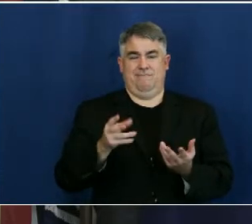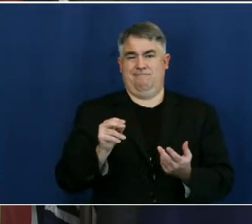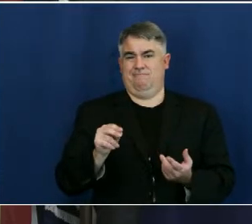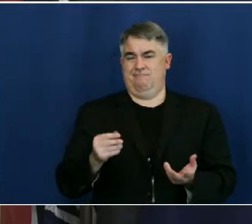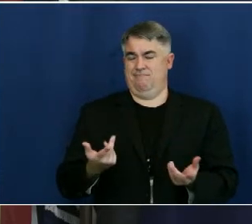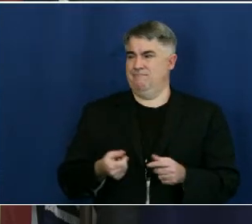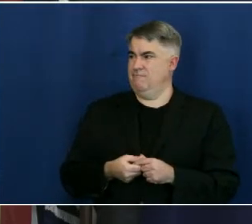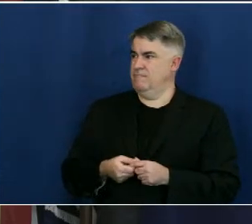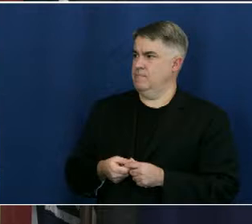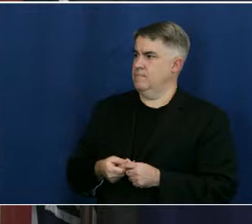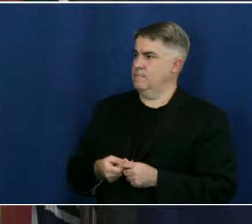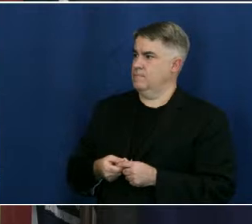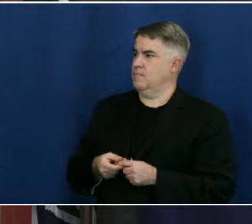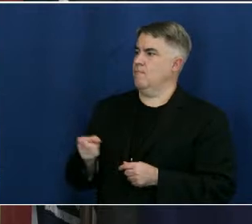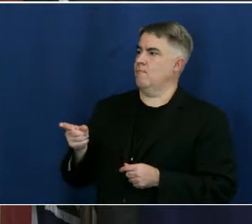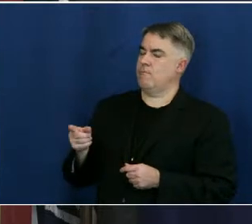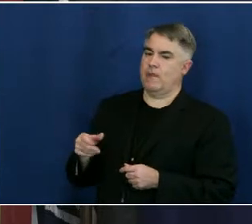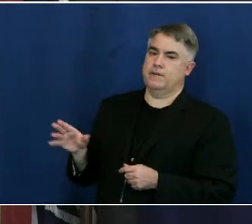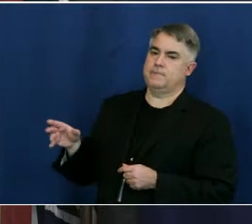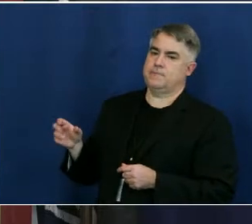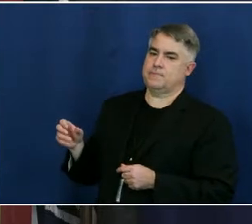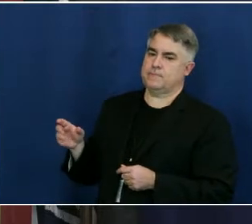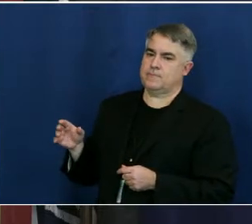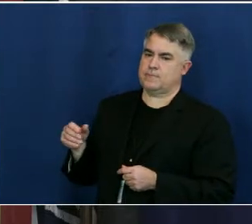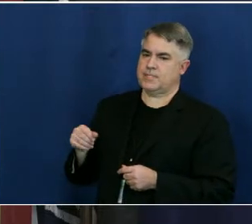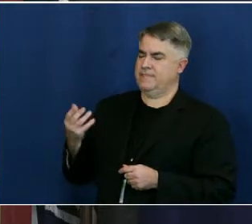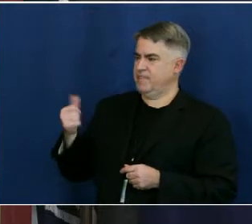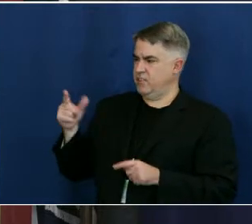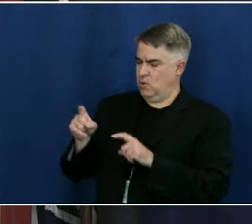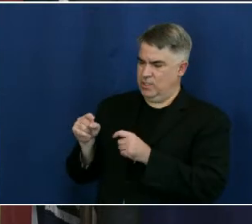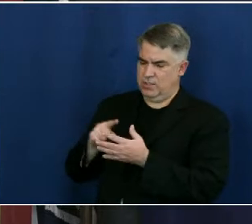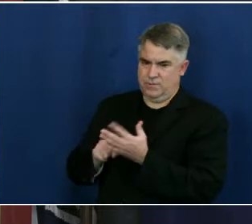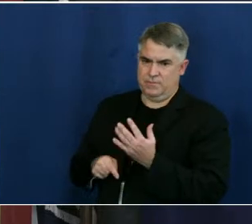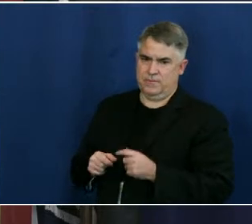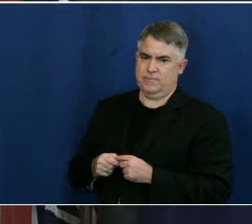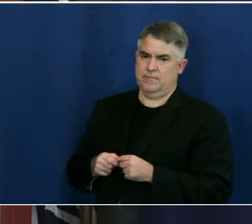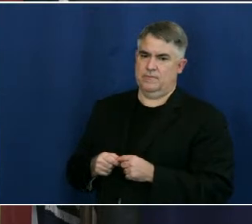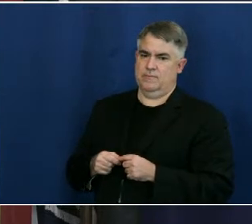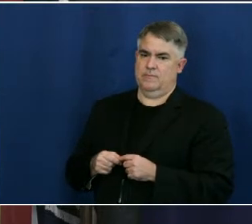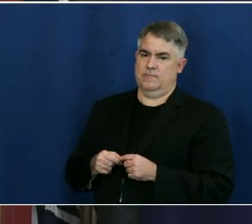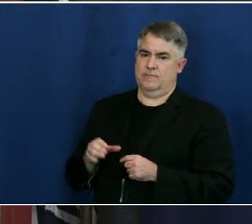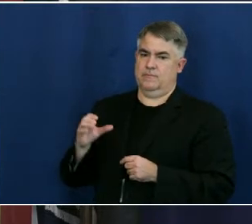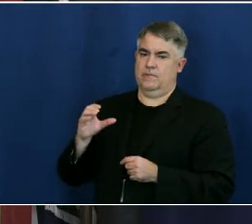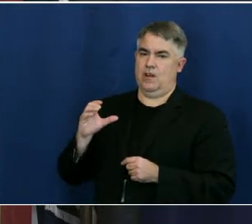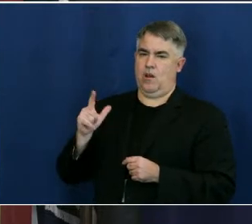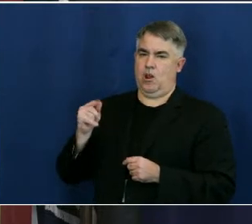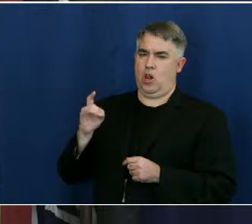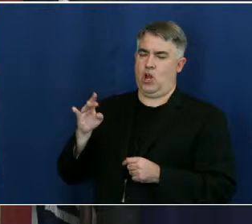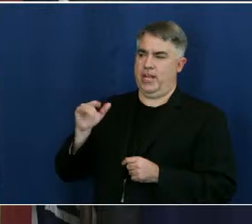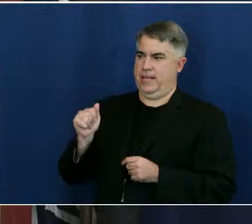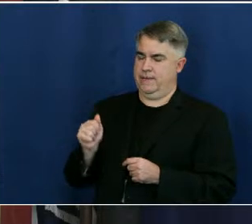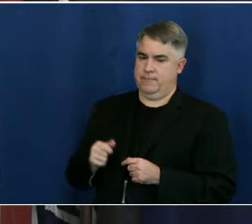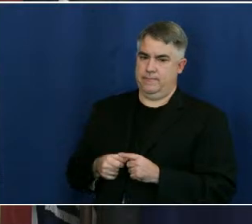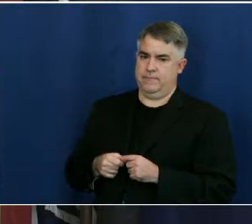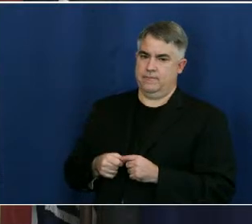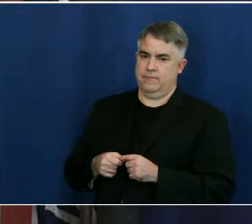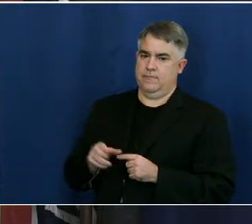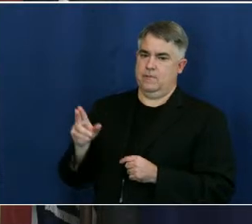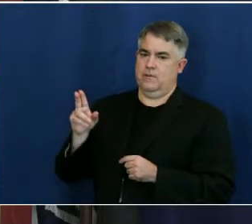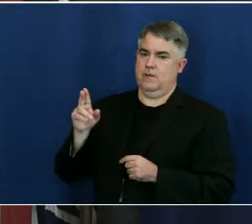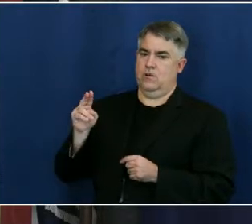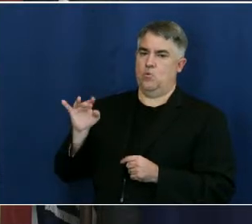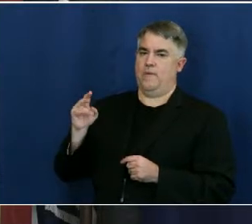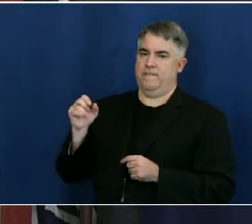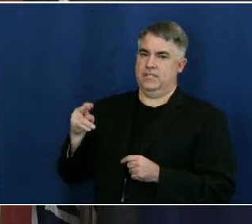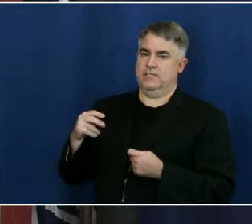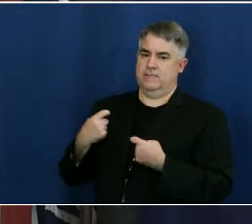Okay, and this is a series of questions from Claudia Buccio with Univision San Diego,